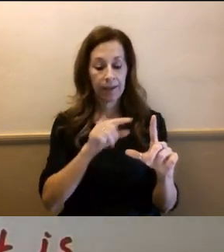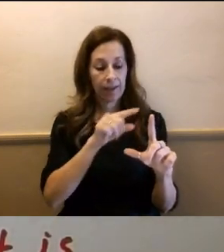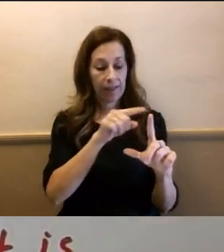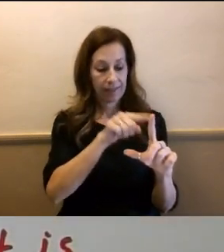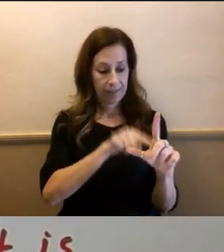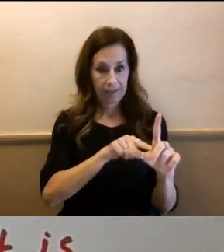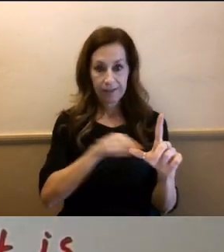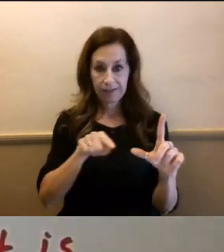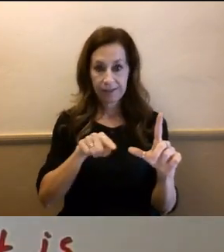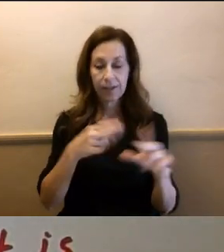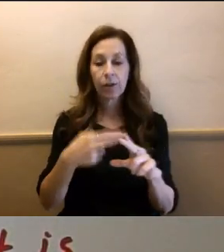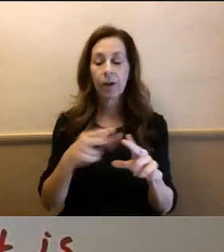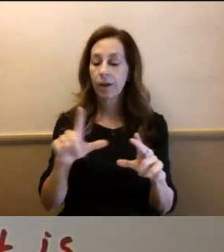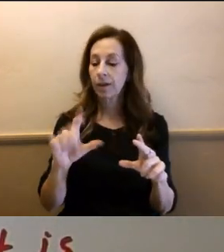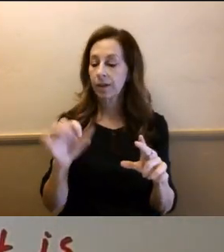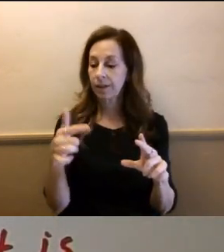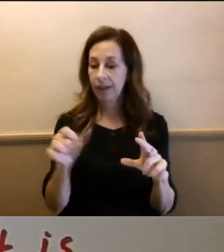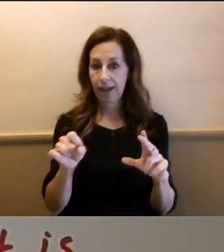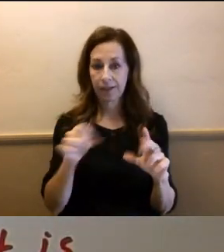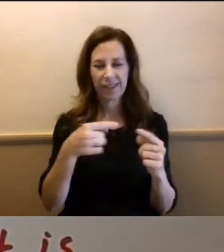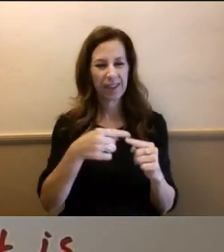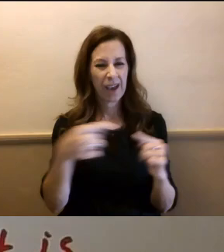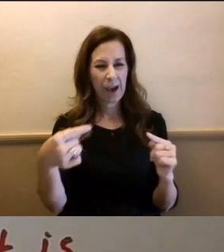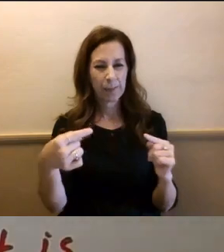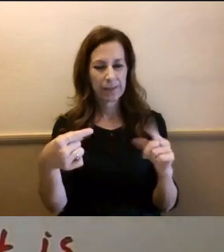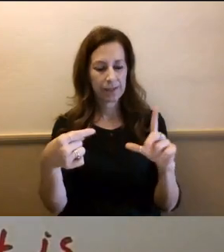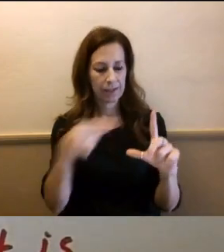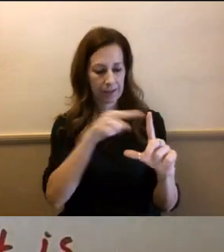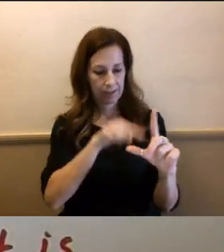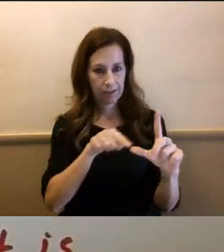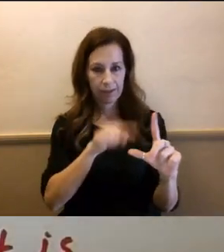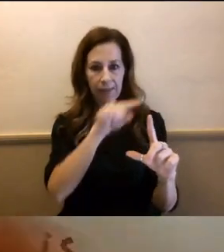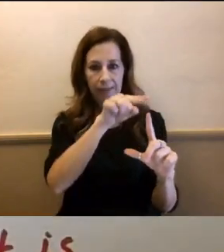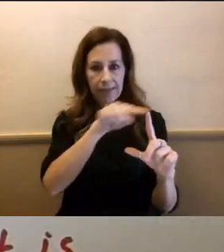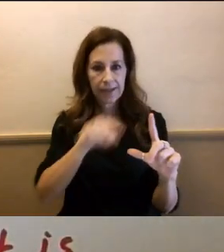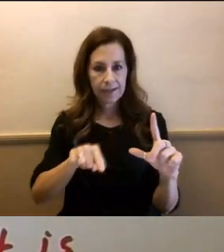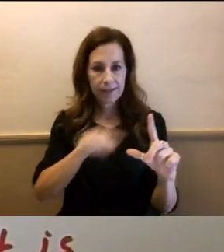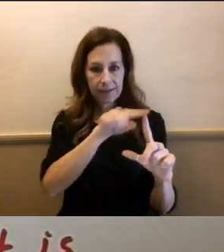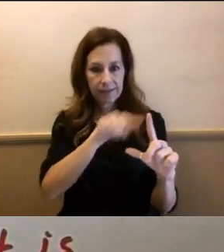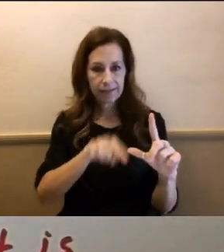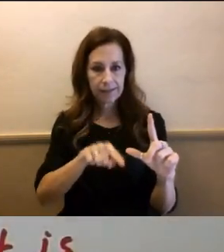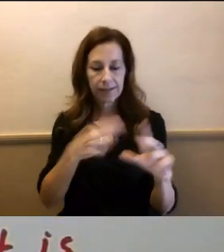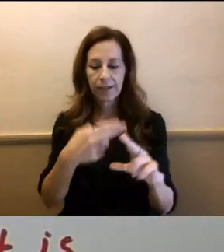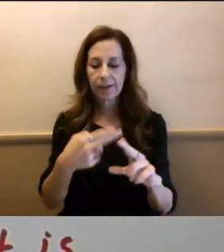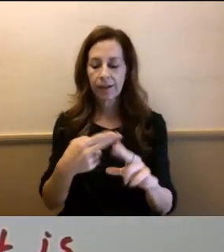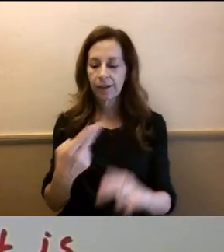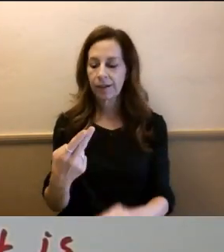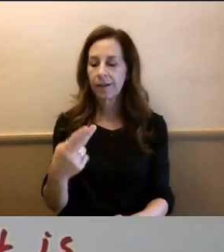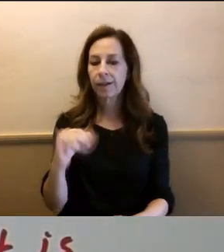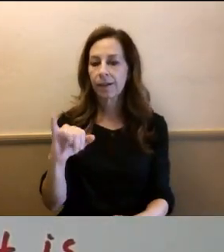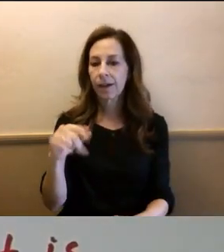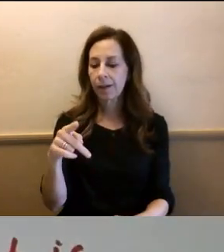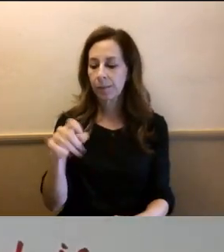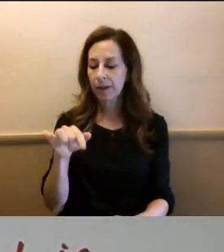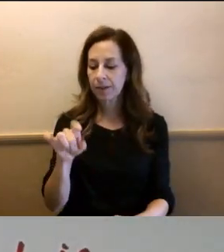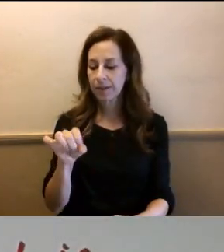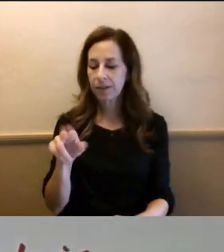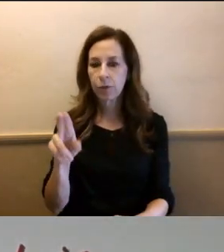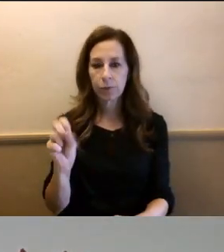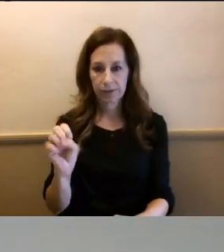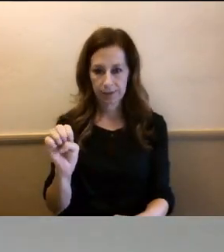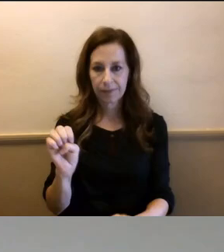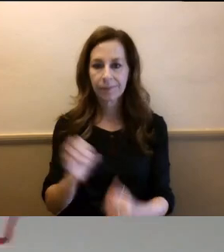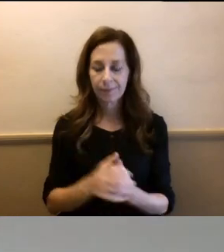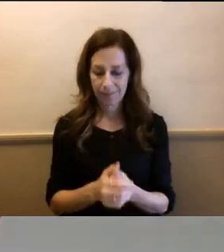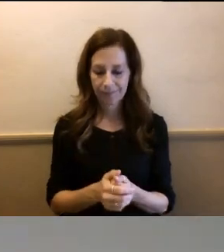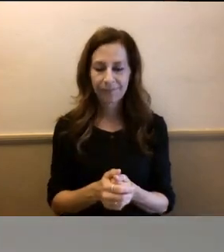angle are called legs. The side opposite, so right across from the right angle, is called the hypotenuse.